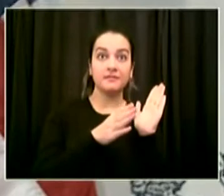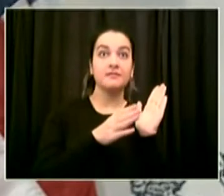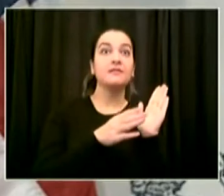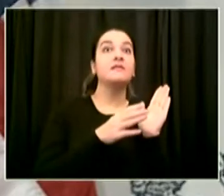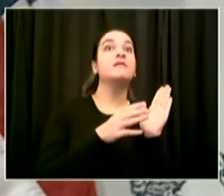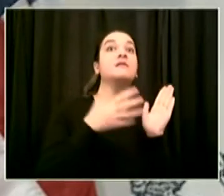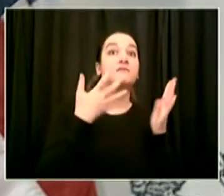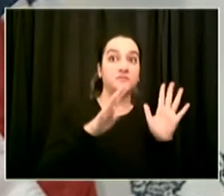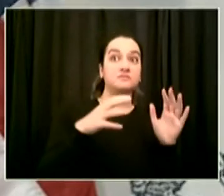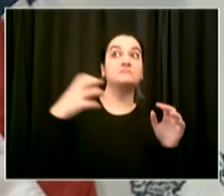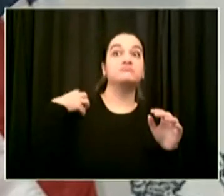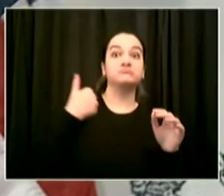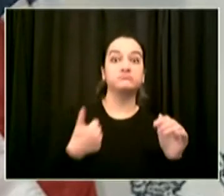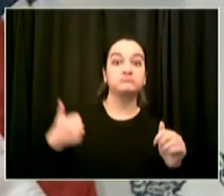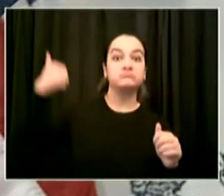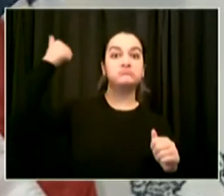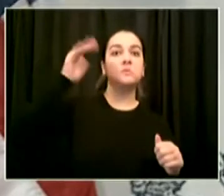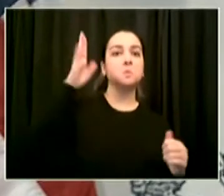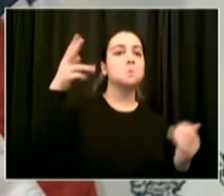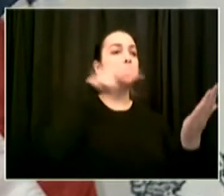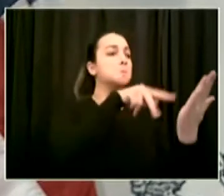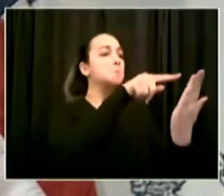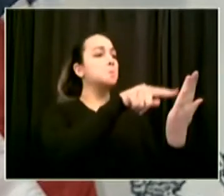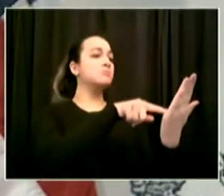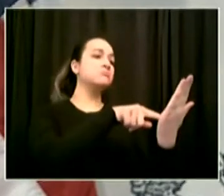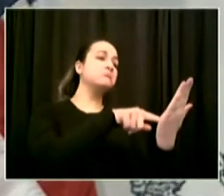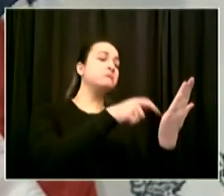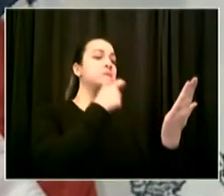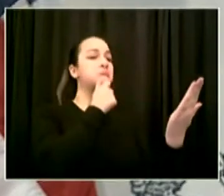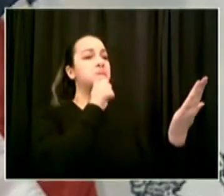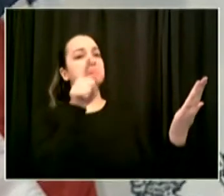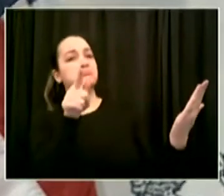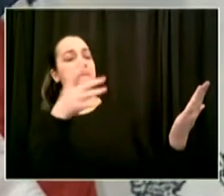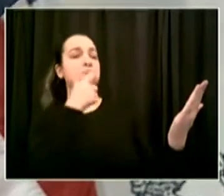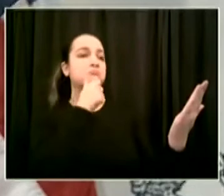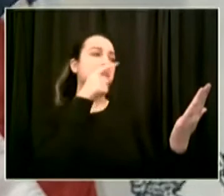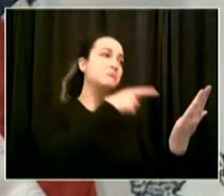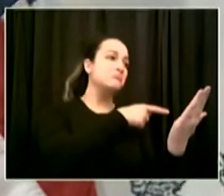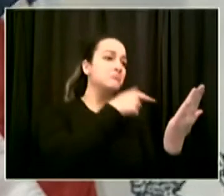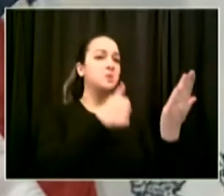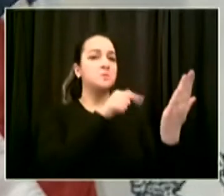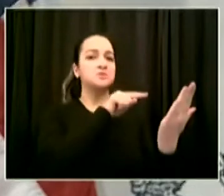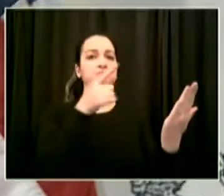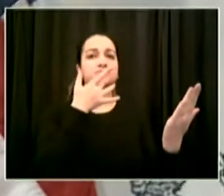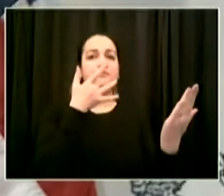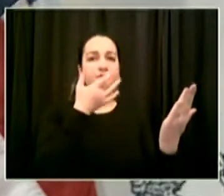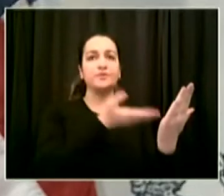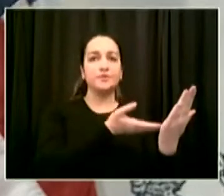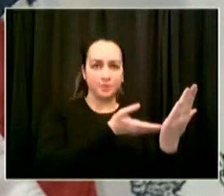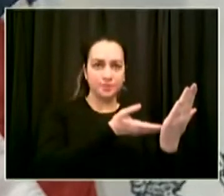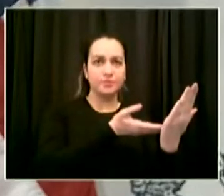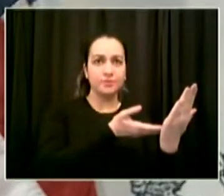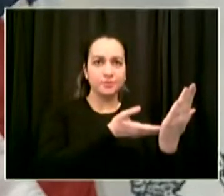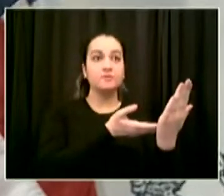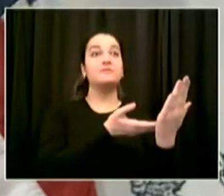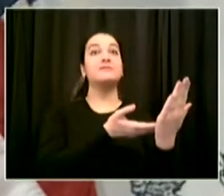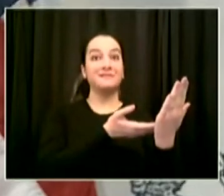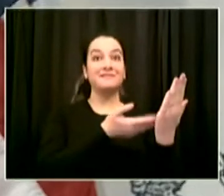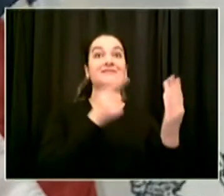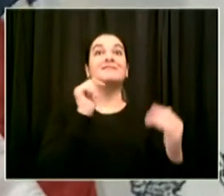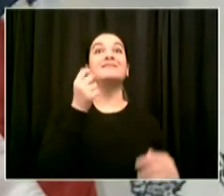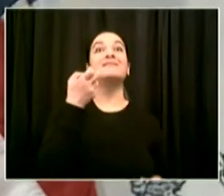annual evaluation, for example. This has never happened before, and it's really different because it puts the community front and center